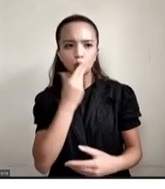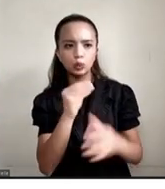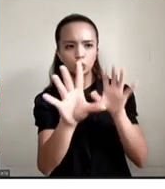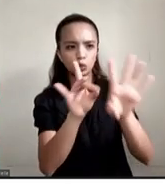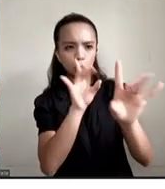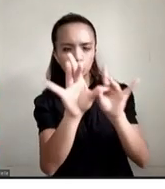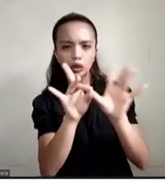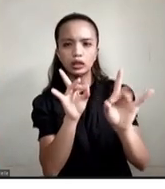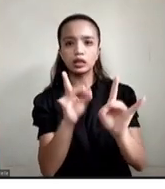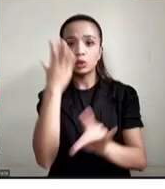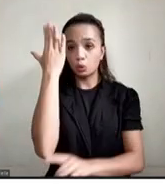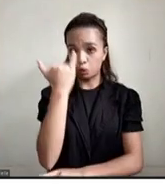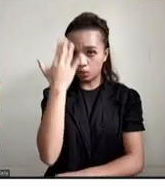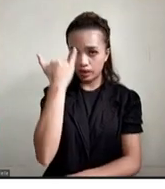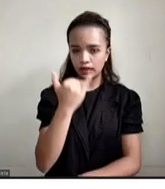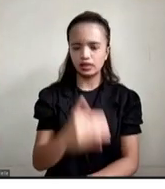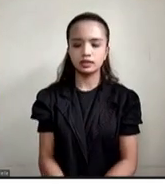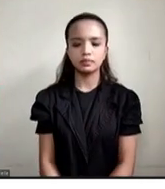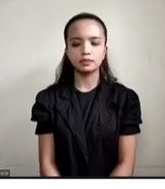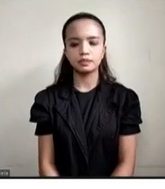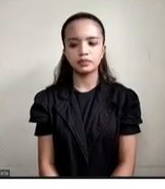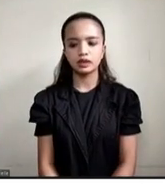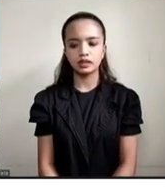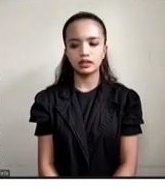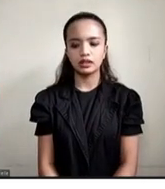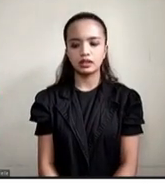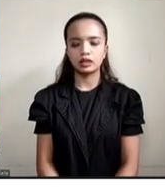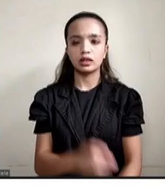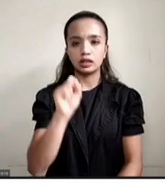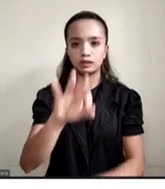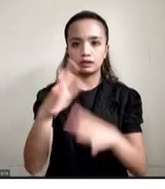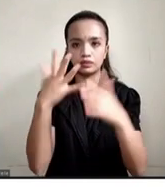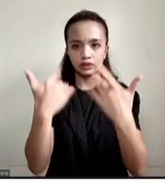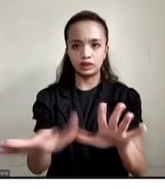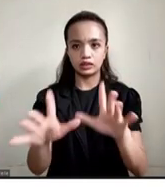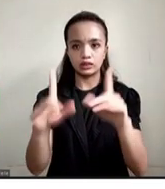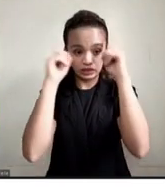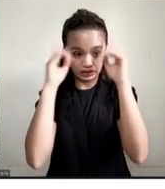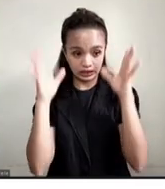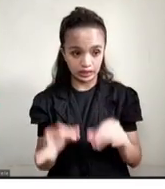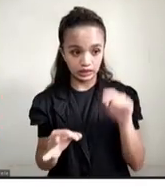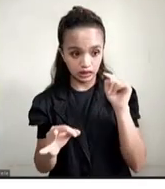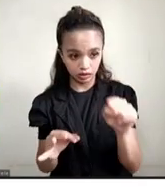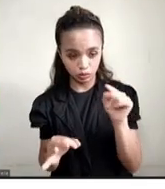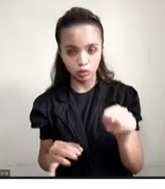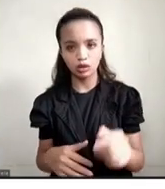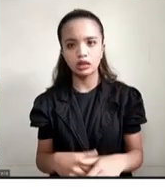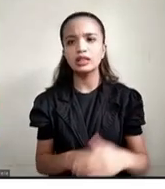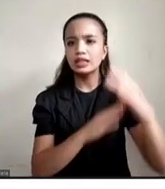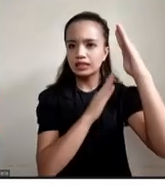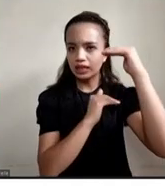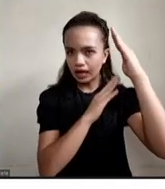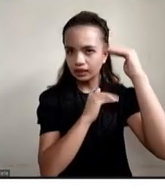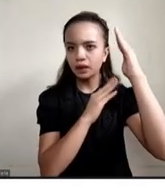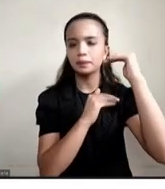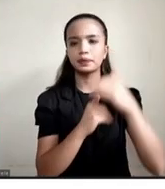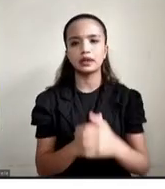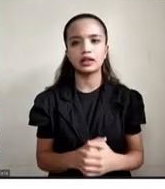you know, at the end of the day, if we decide na ito yung candidate, sana there